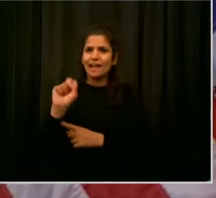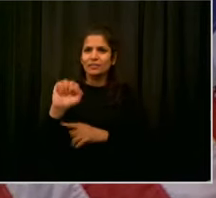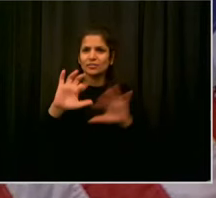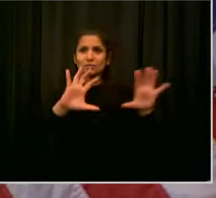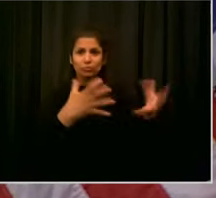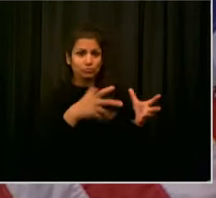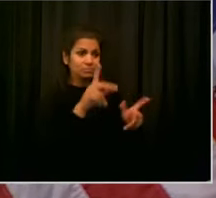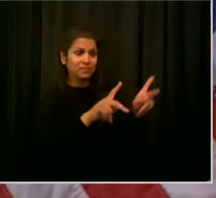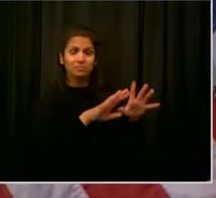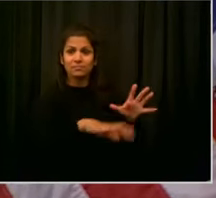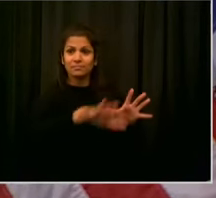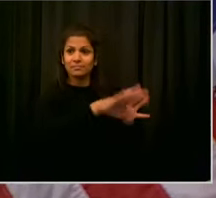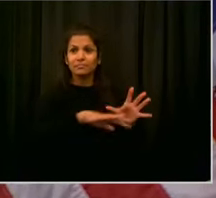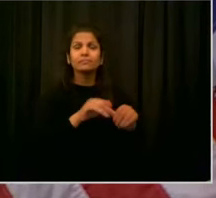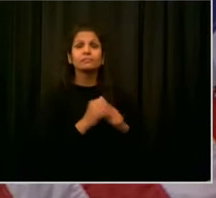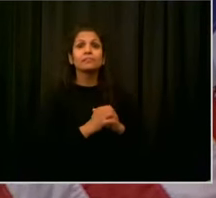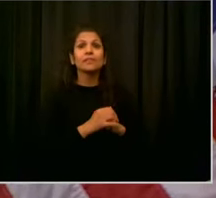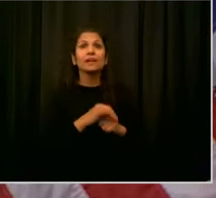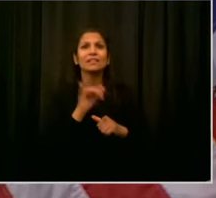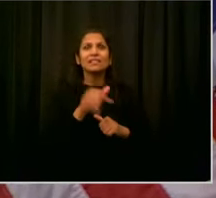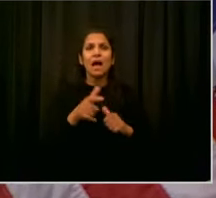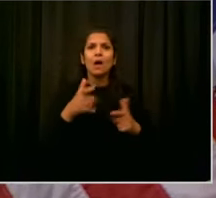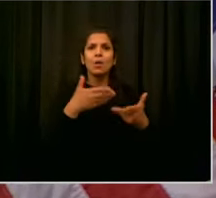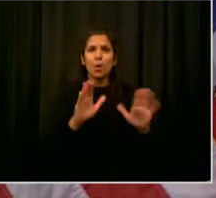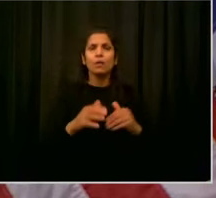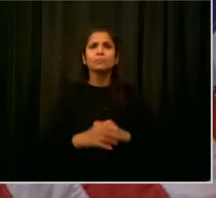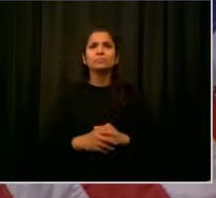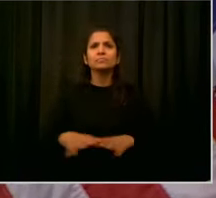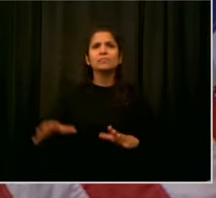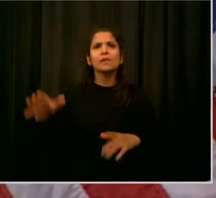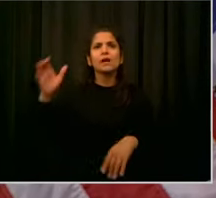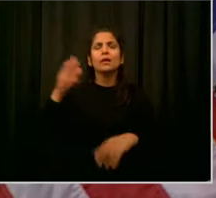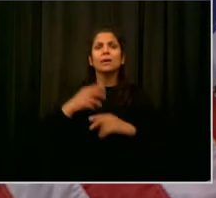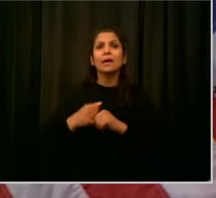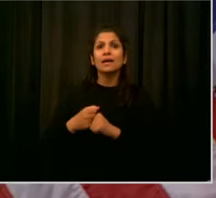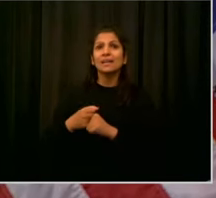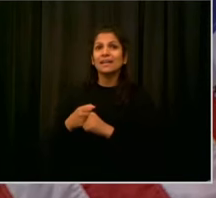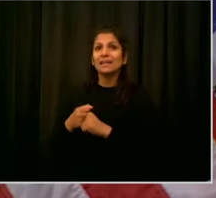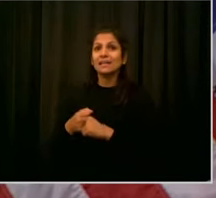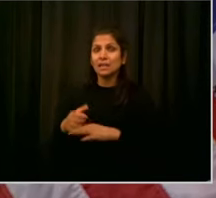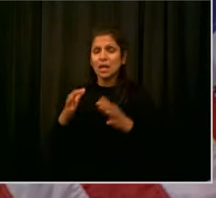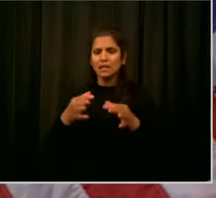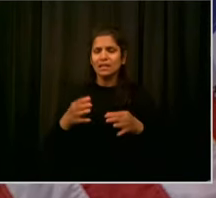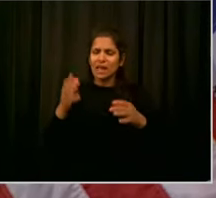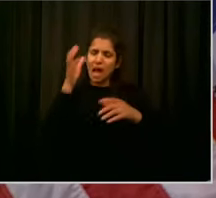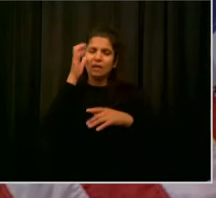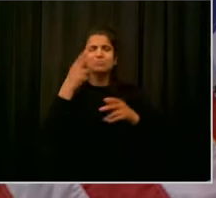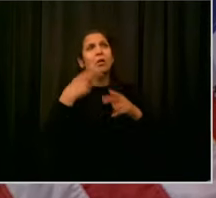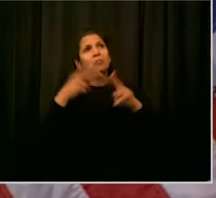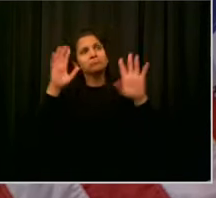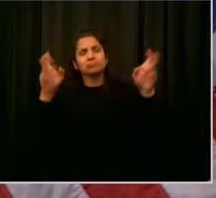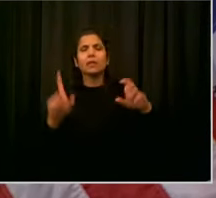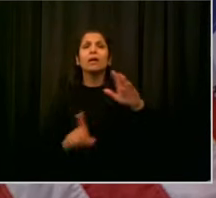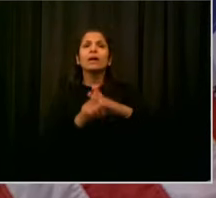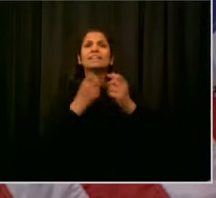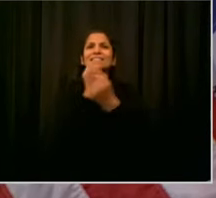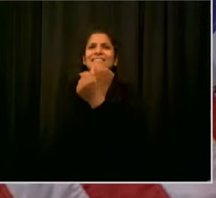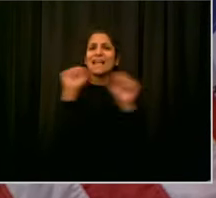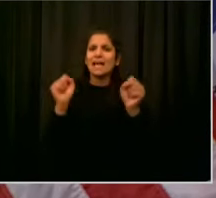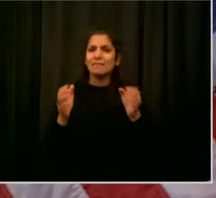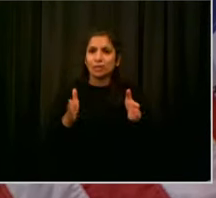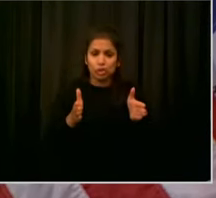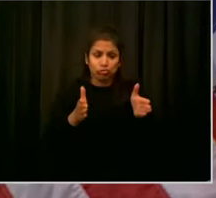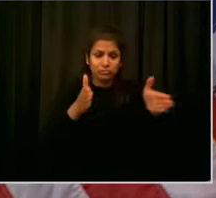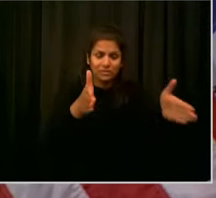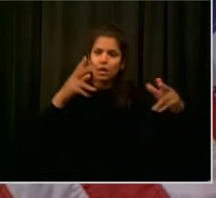and it required funding, did both those things together, Gloria. Increased the police force and created